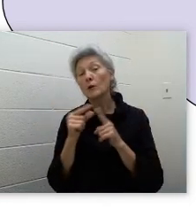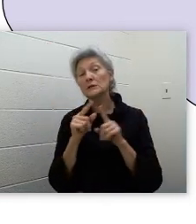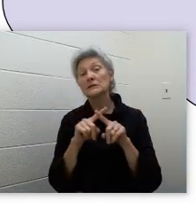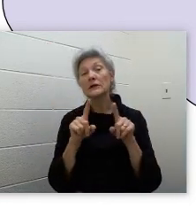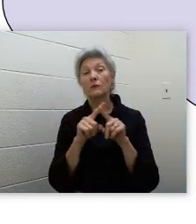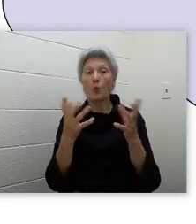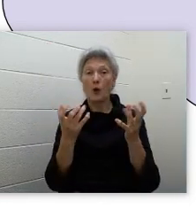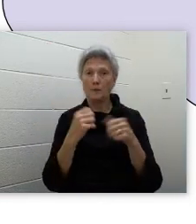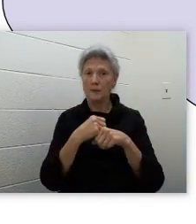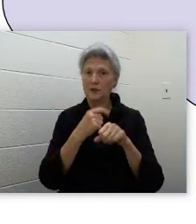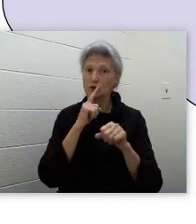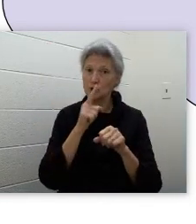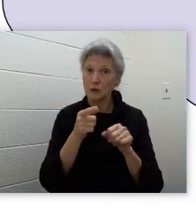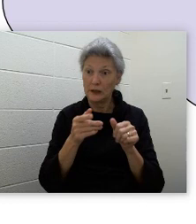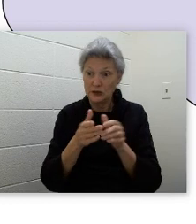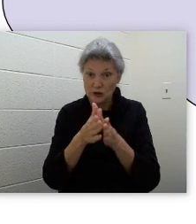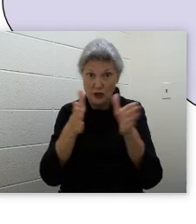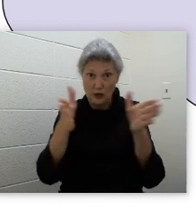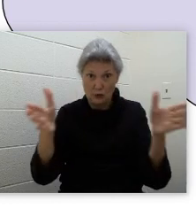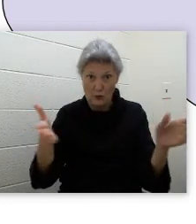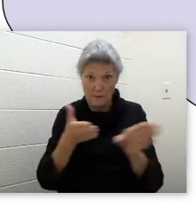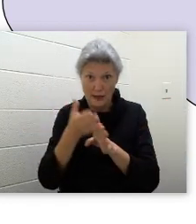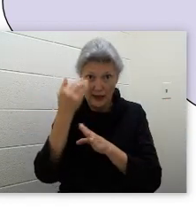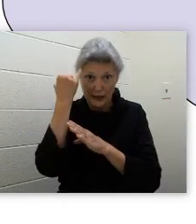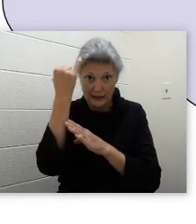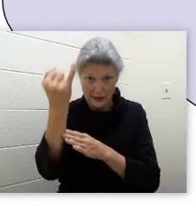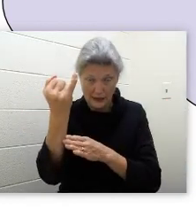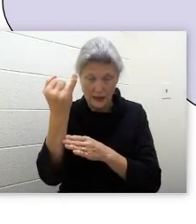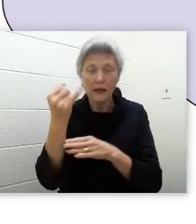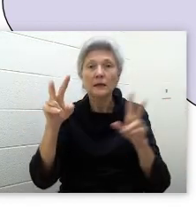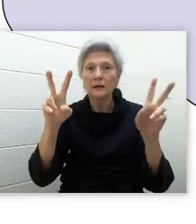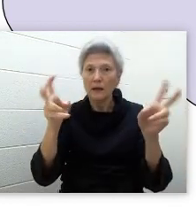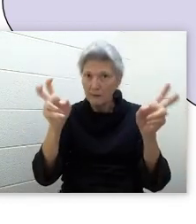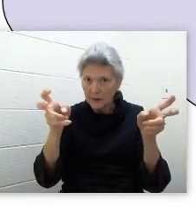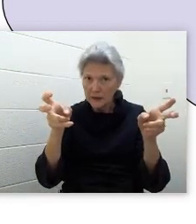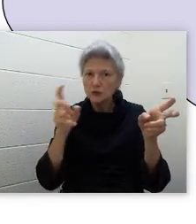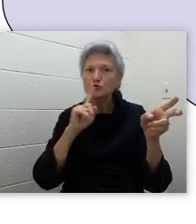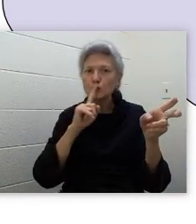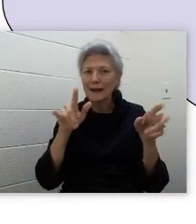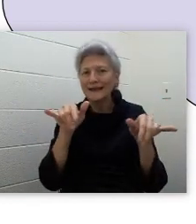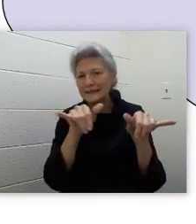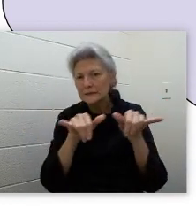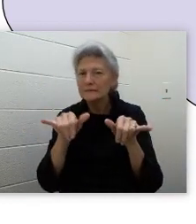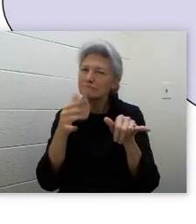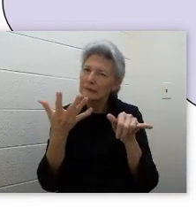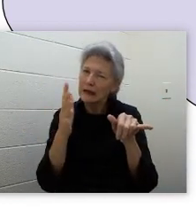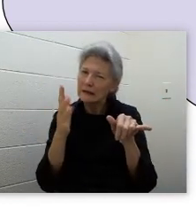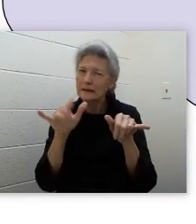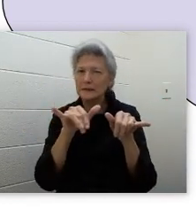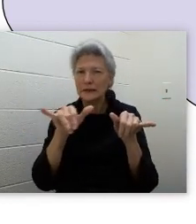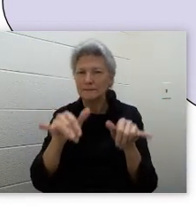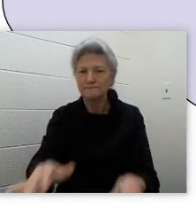we want to make sure that our overall main idea and topic is pretty much similar.